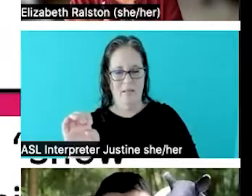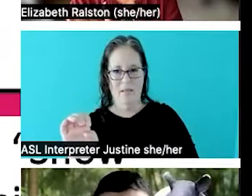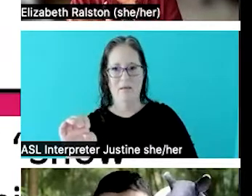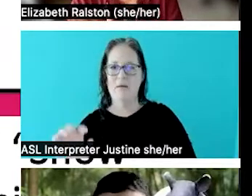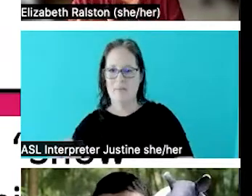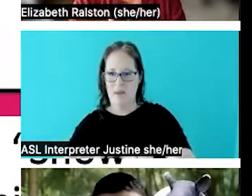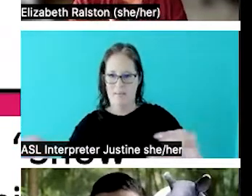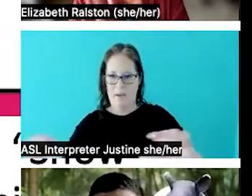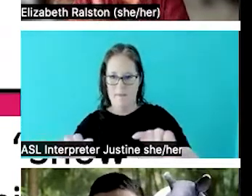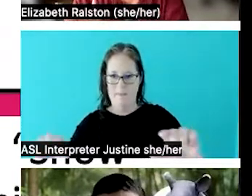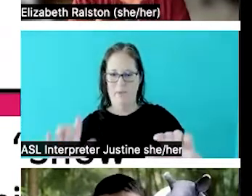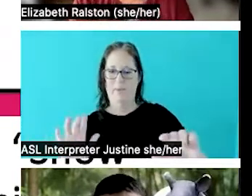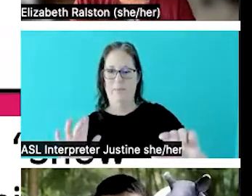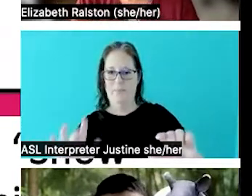separate